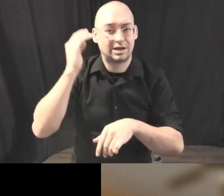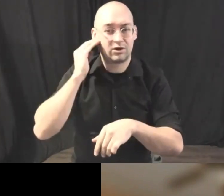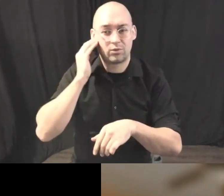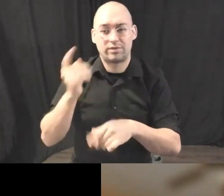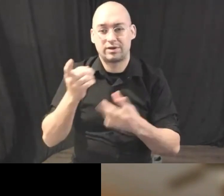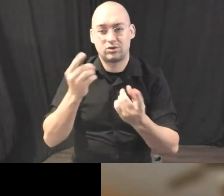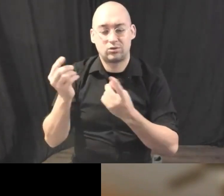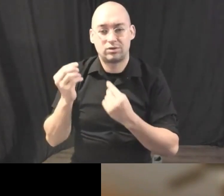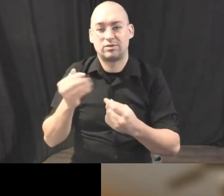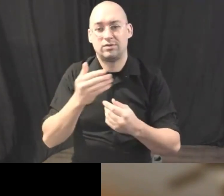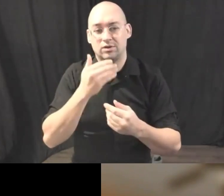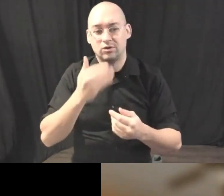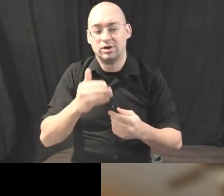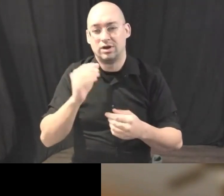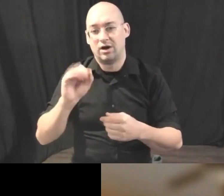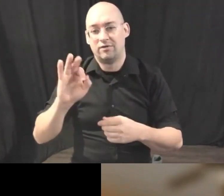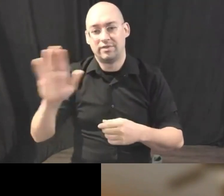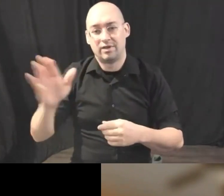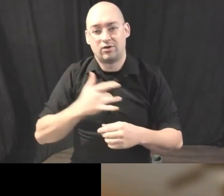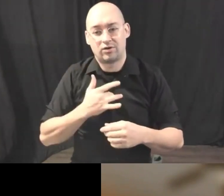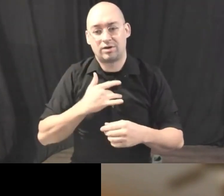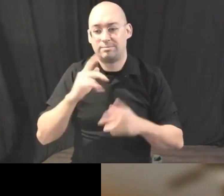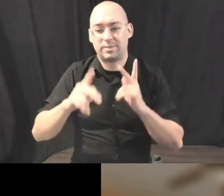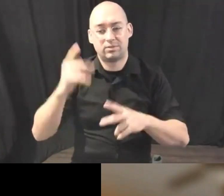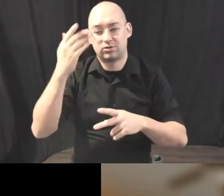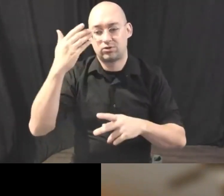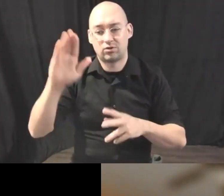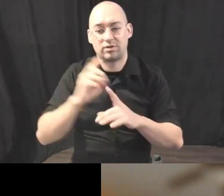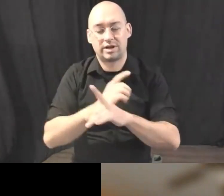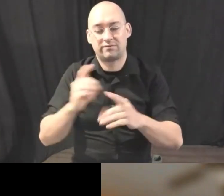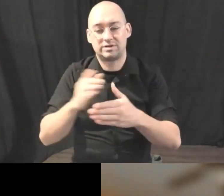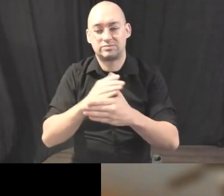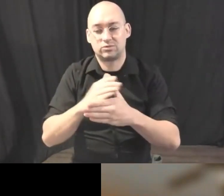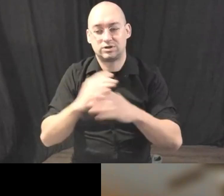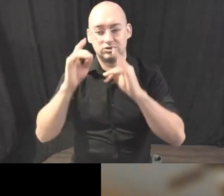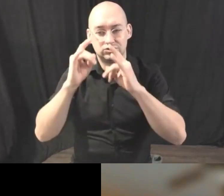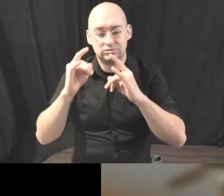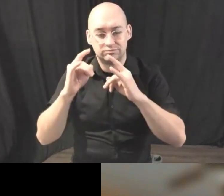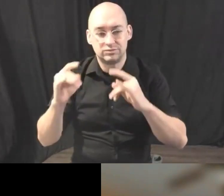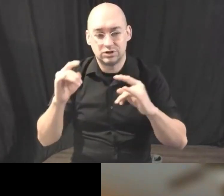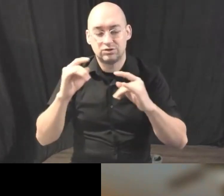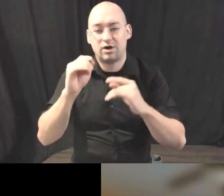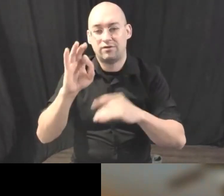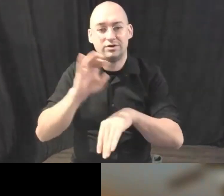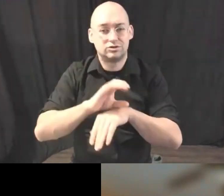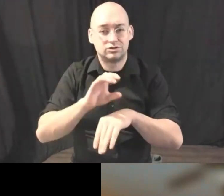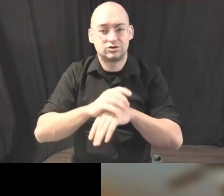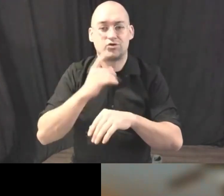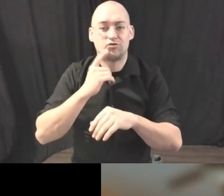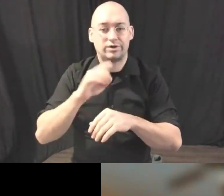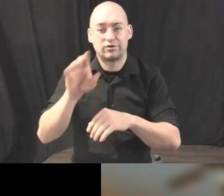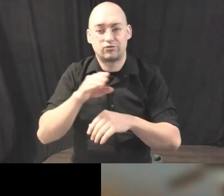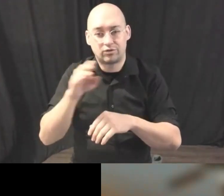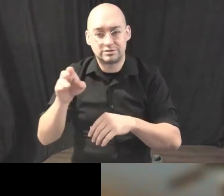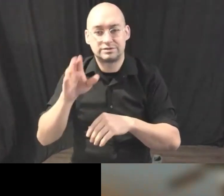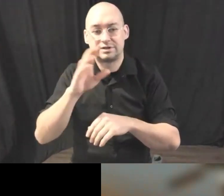people don't understand the difference between a church shelter and a Red Cross shelter and a public shelter. That's a systematic issue in its own. But the